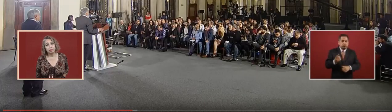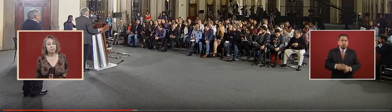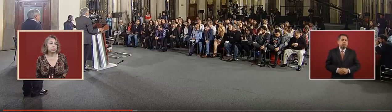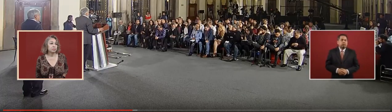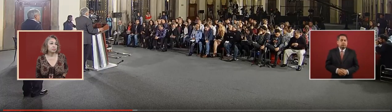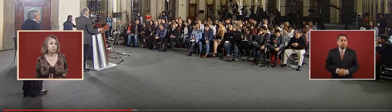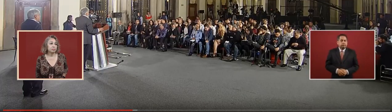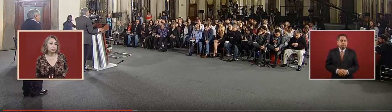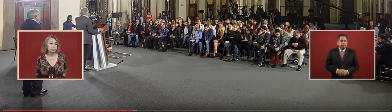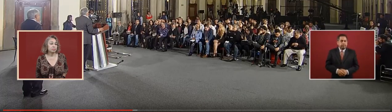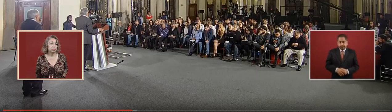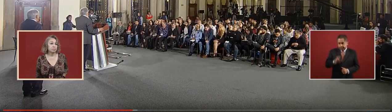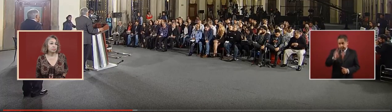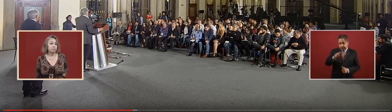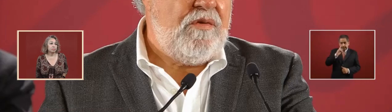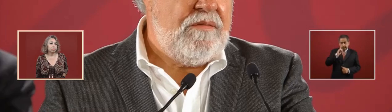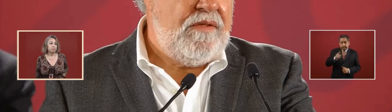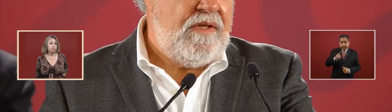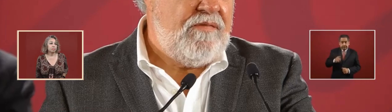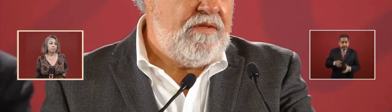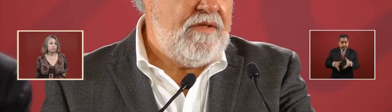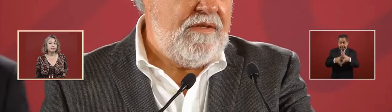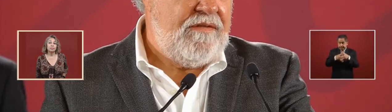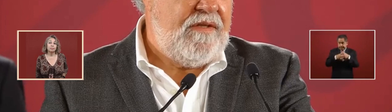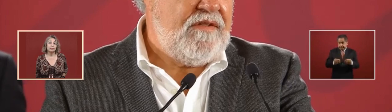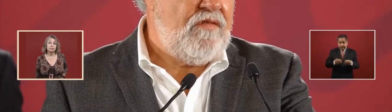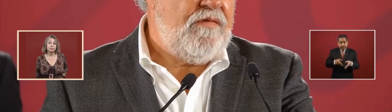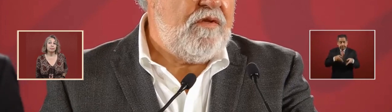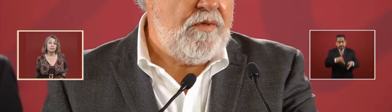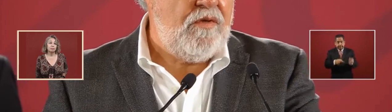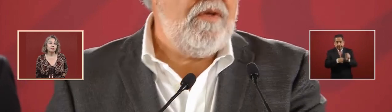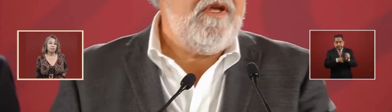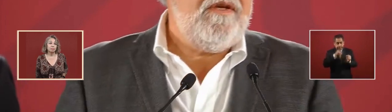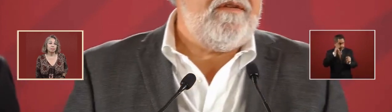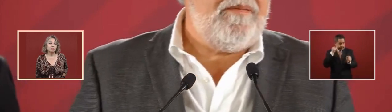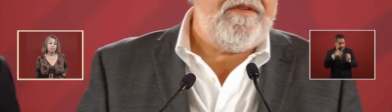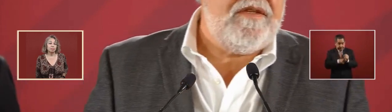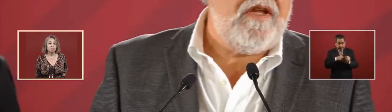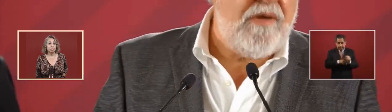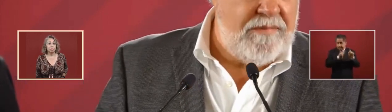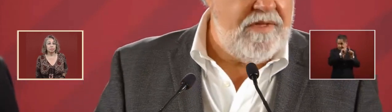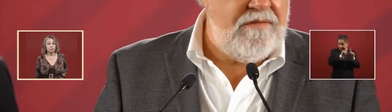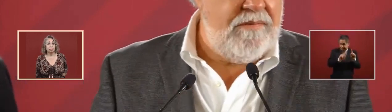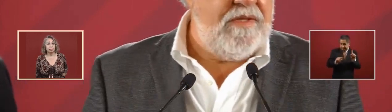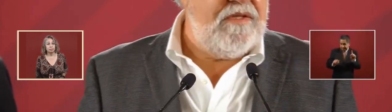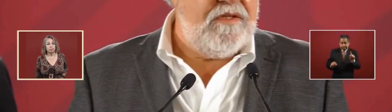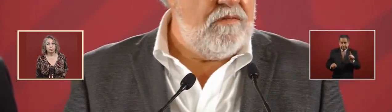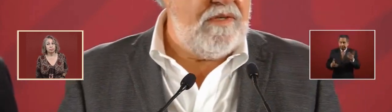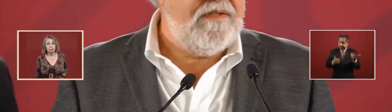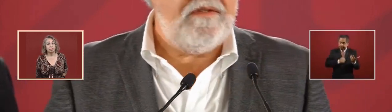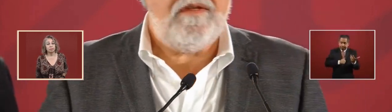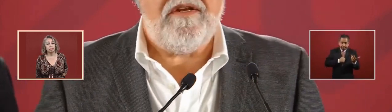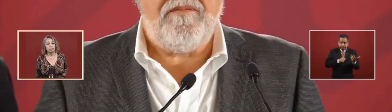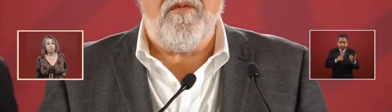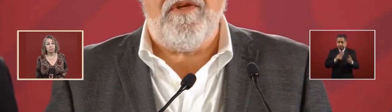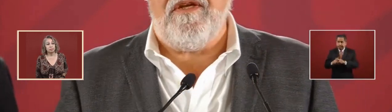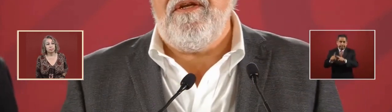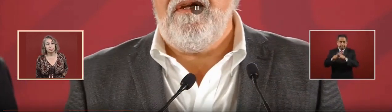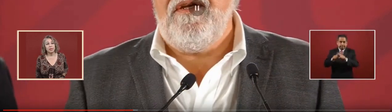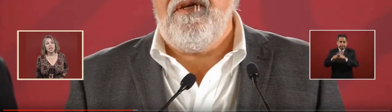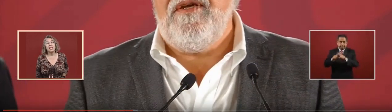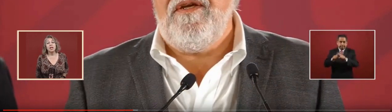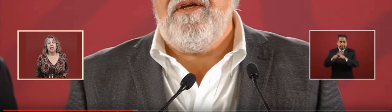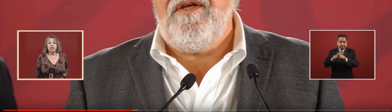hay que señalar que si bien el problema de la desaparición y de las fosas clandestinas es un fenómeno que se ha presentado lamentablemente en todas las entidades de la